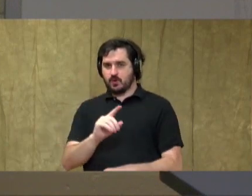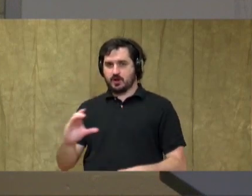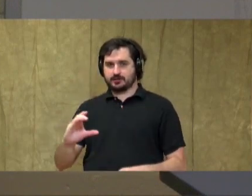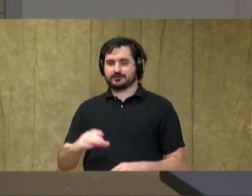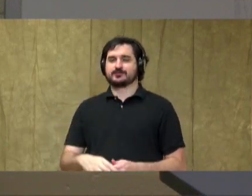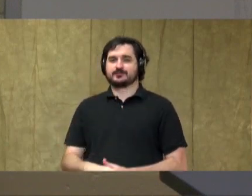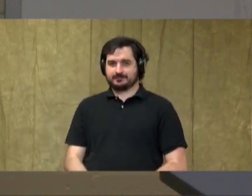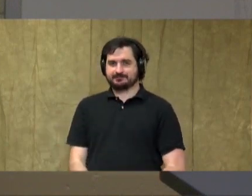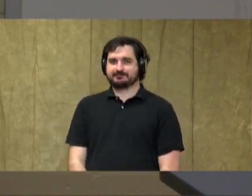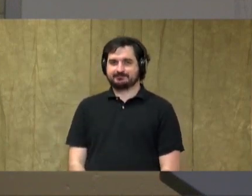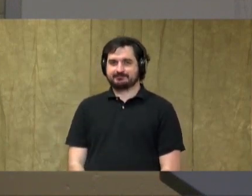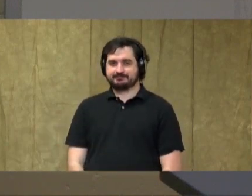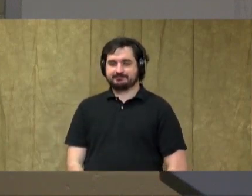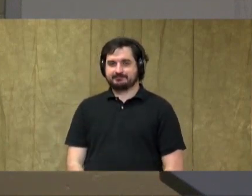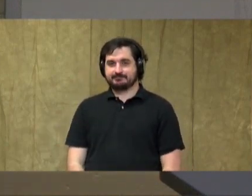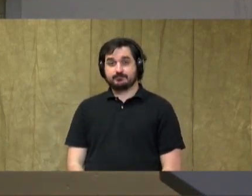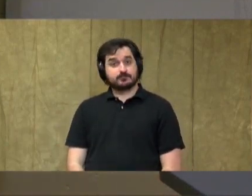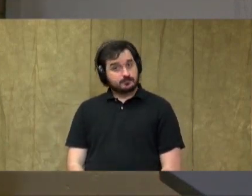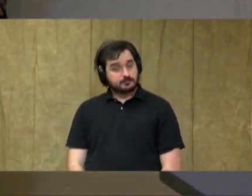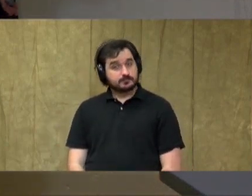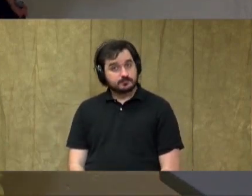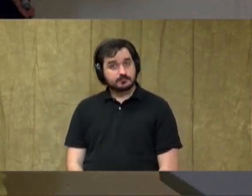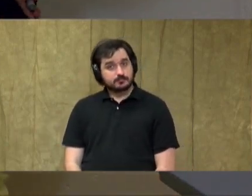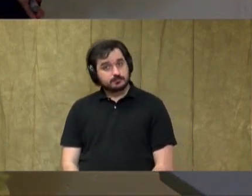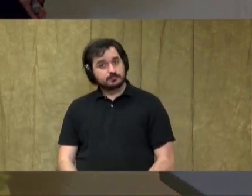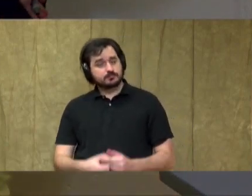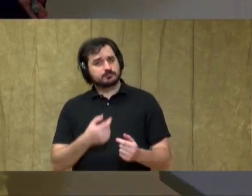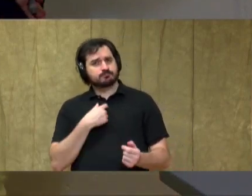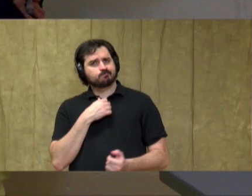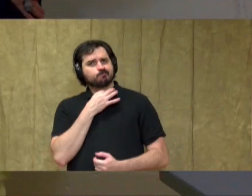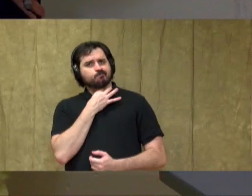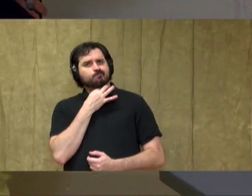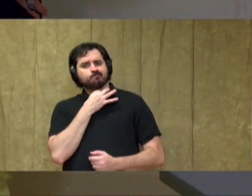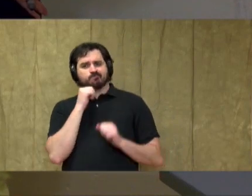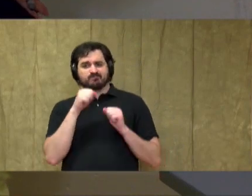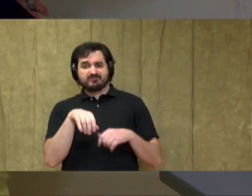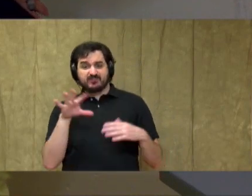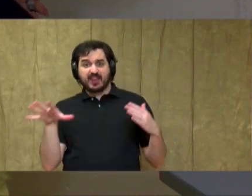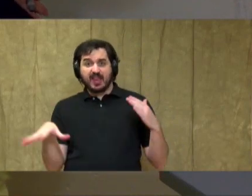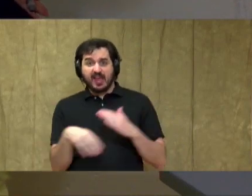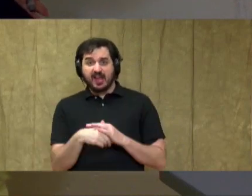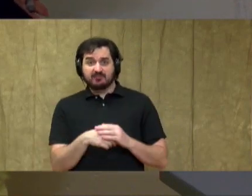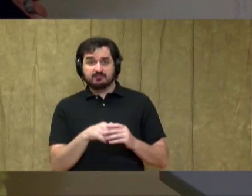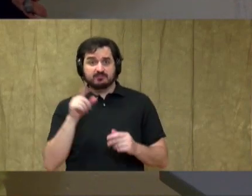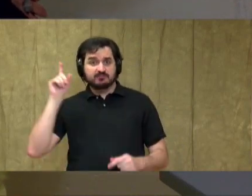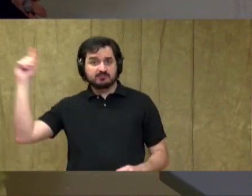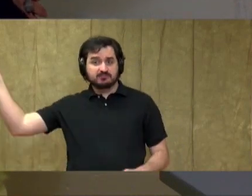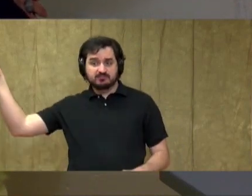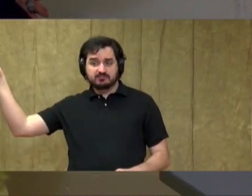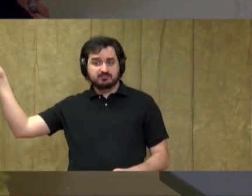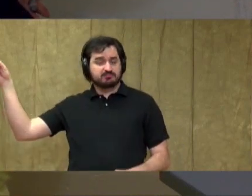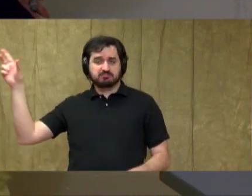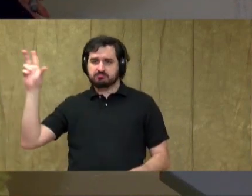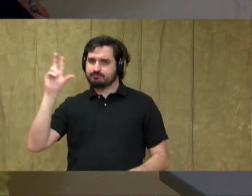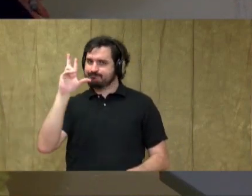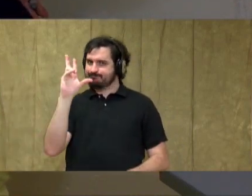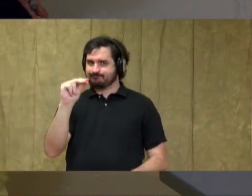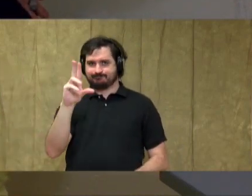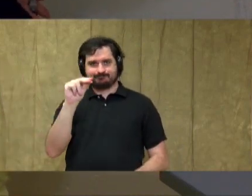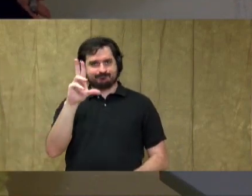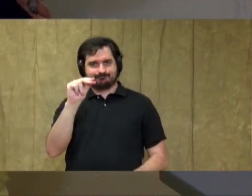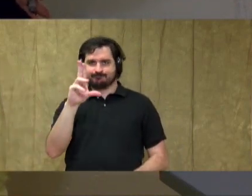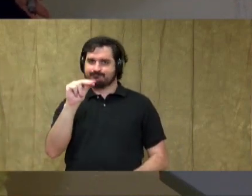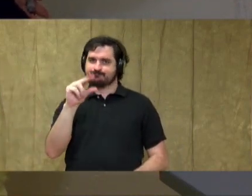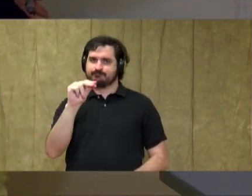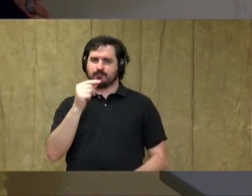36/100. But can I add them like that? Nope. What do I need to do? Do